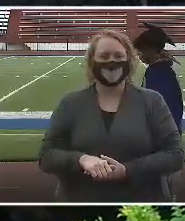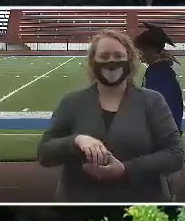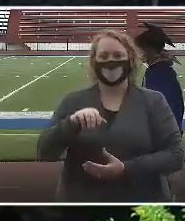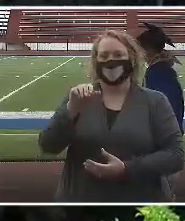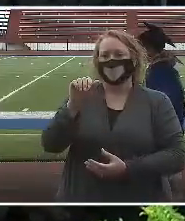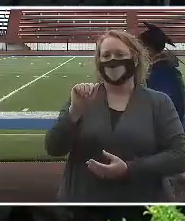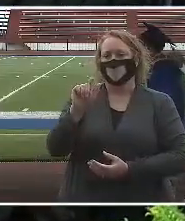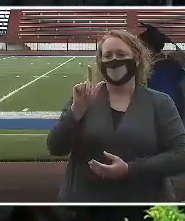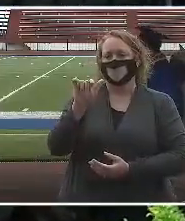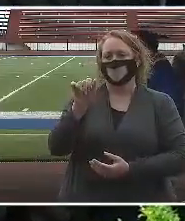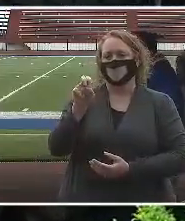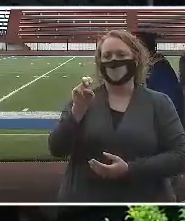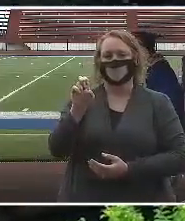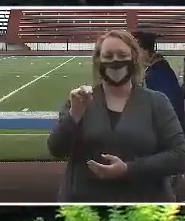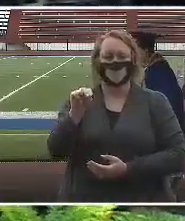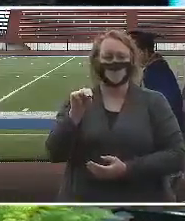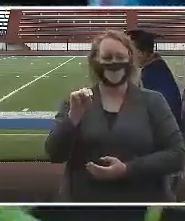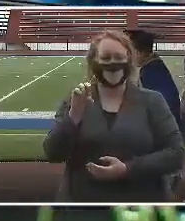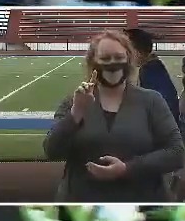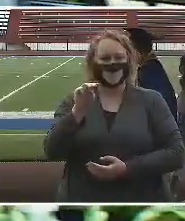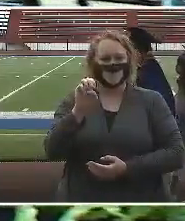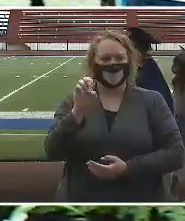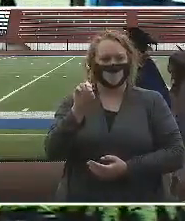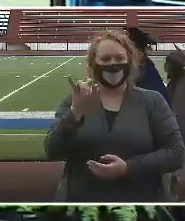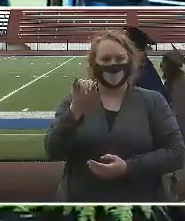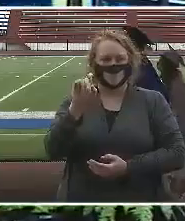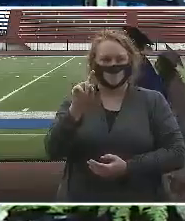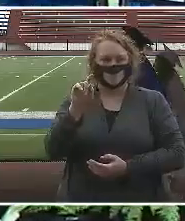Allison Medina Piedra.